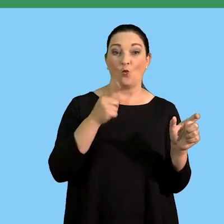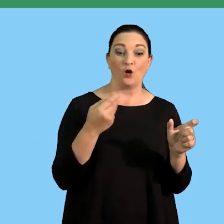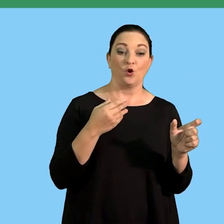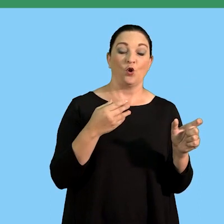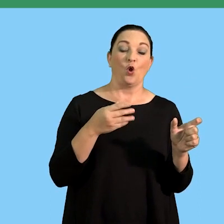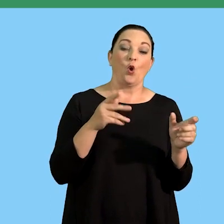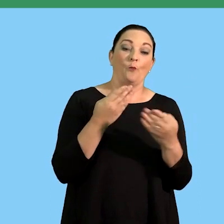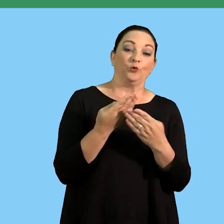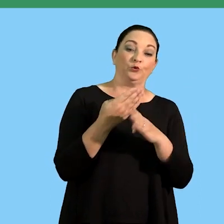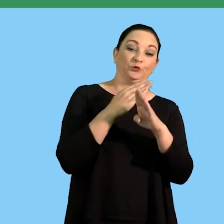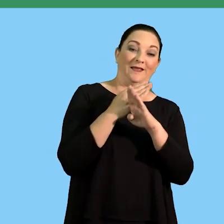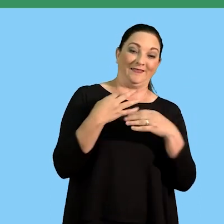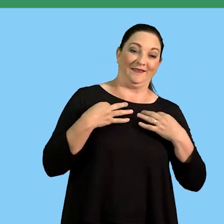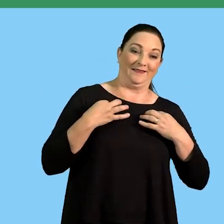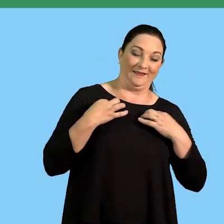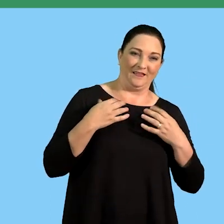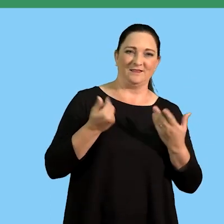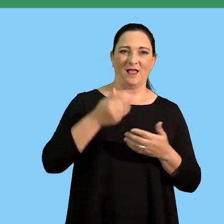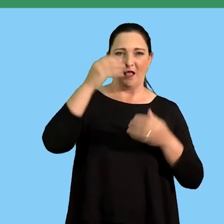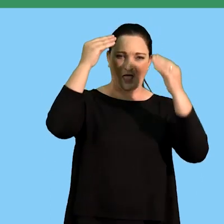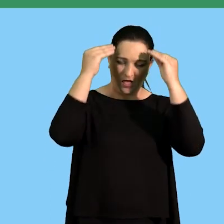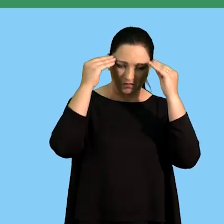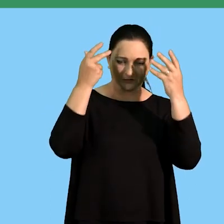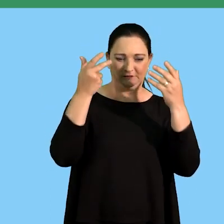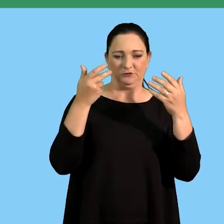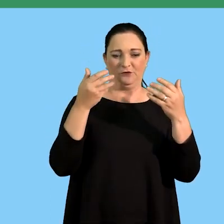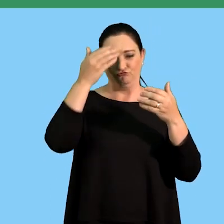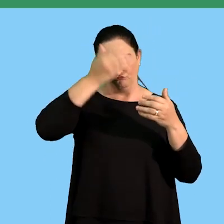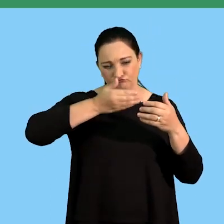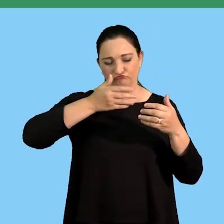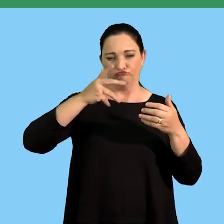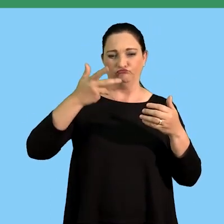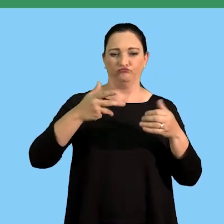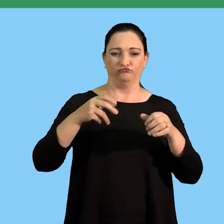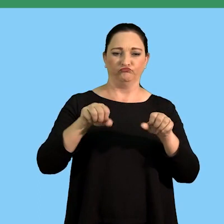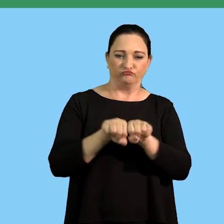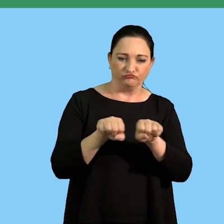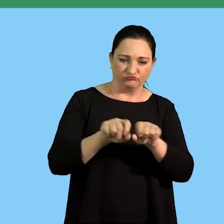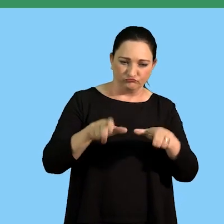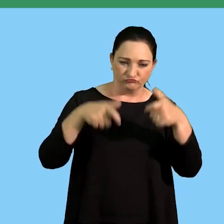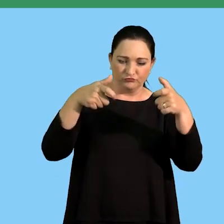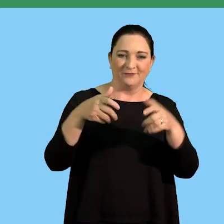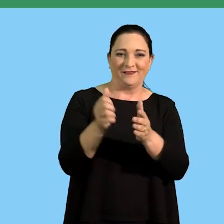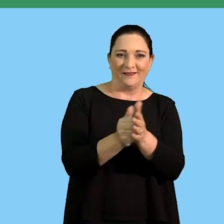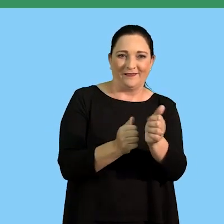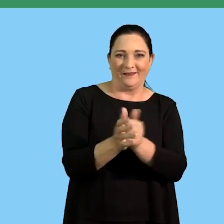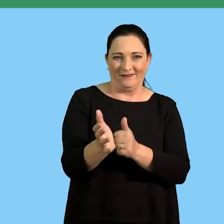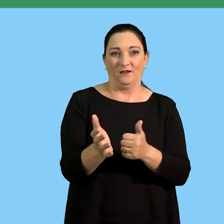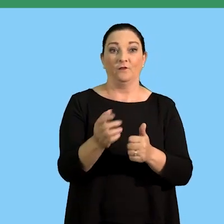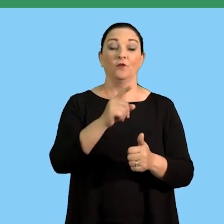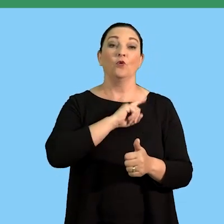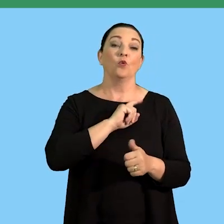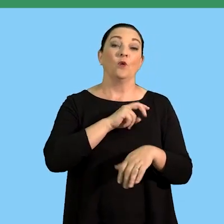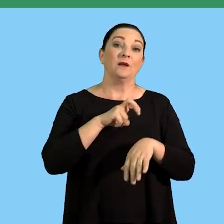protective clothing such as your helmets, face shields, boots or gloves that are worn by workers